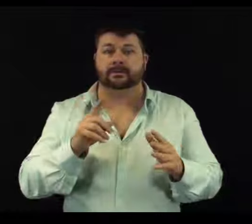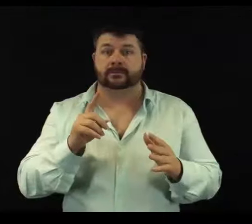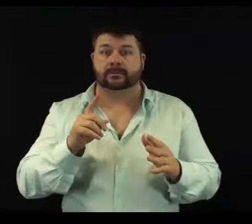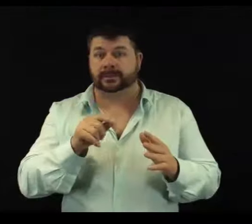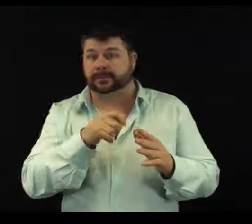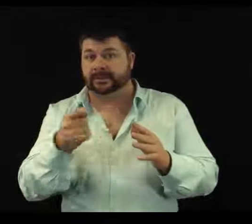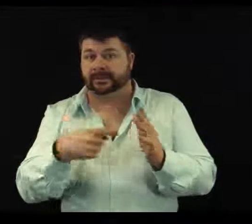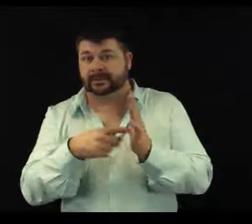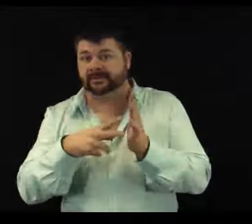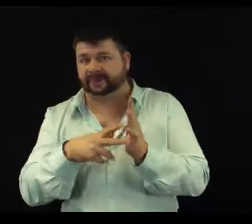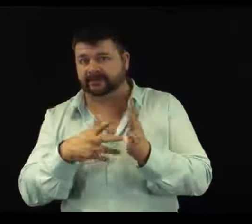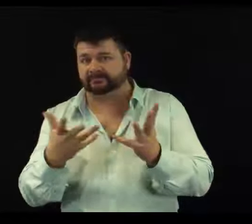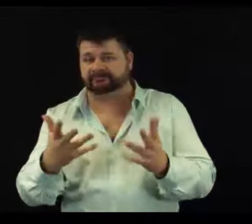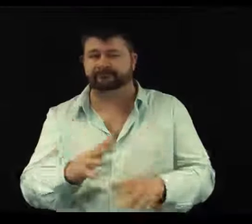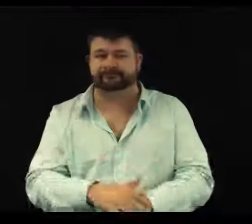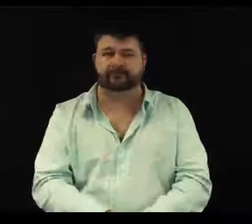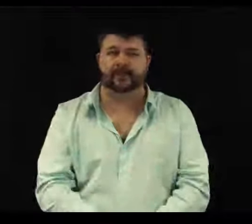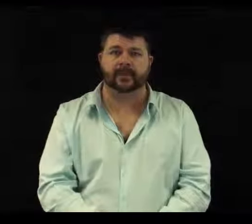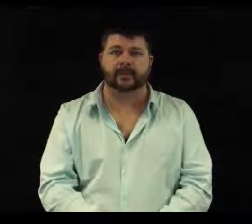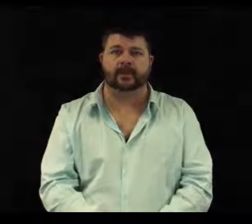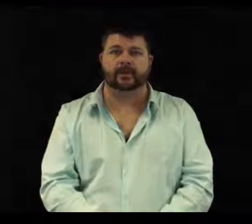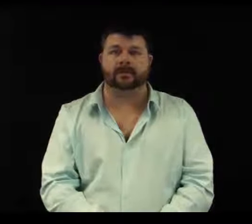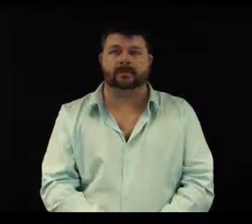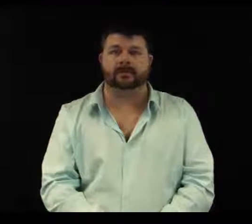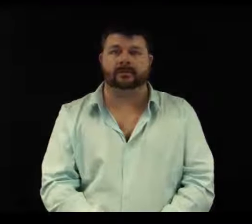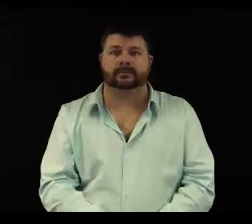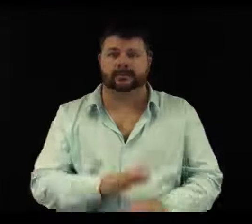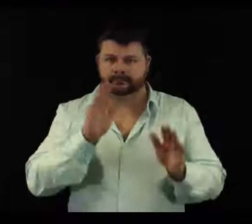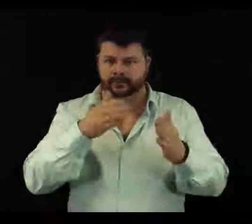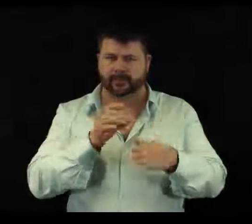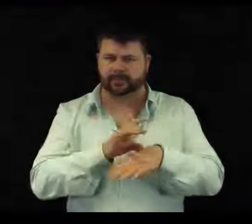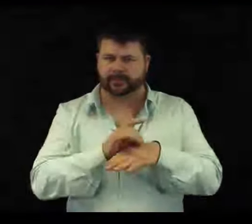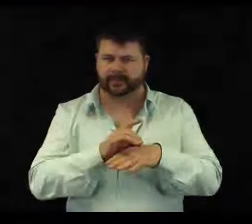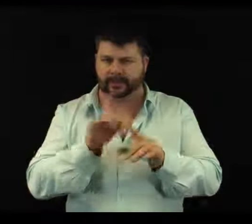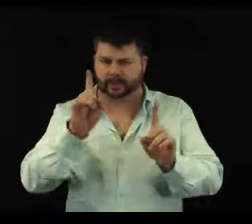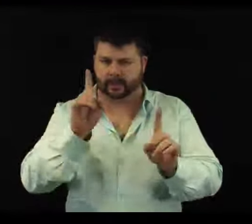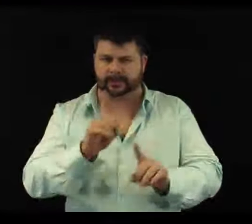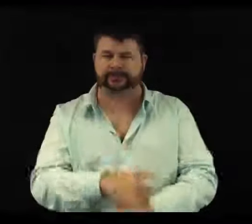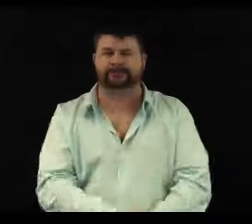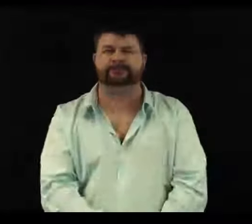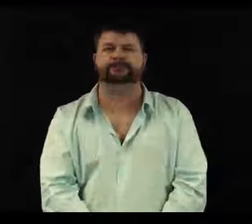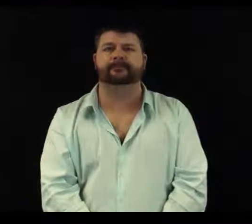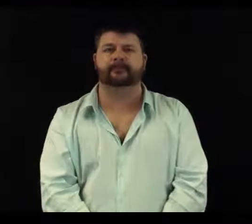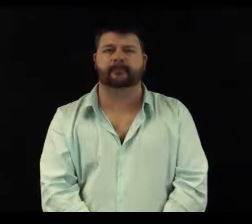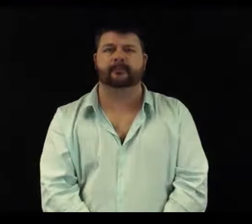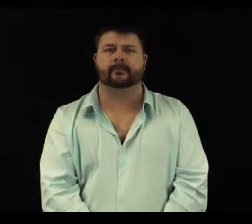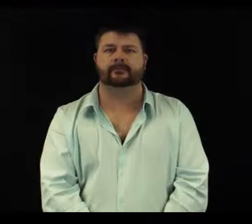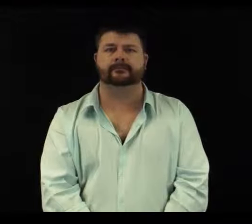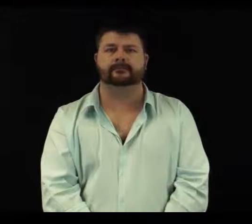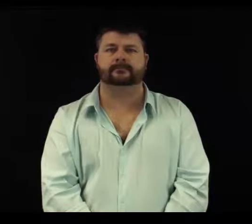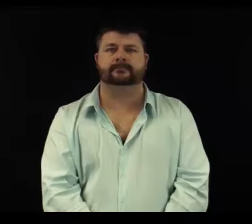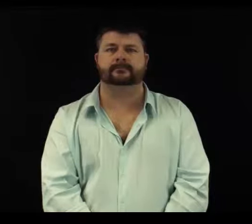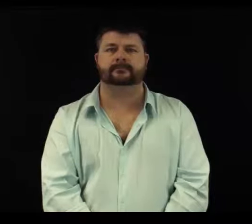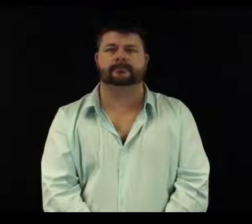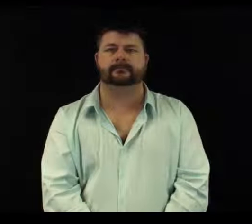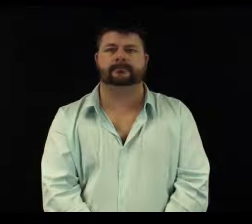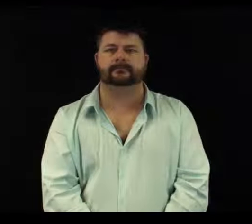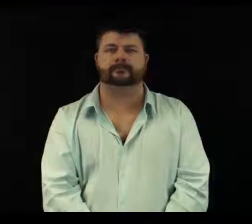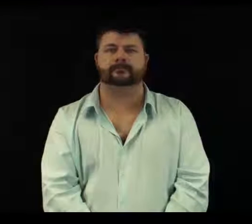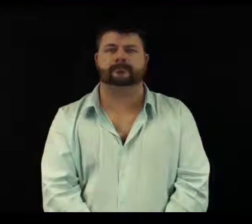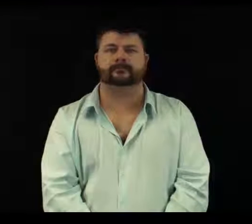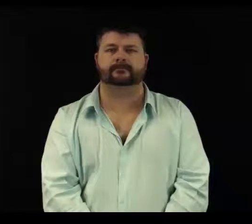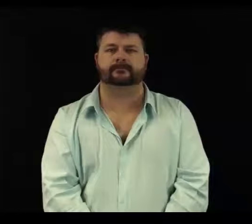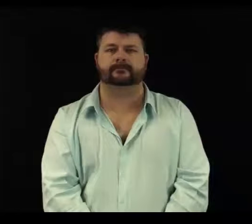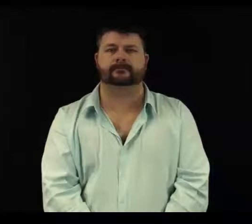on the TV shows button to the right of the Movies button. Movies are available for rent or purchase, whereas TV shows